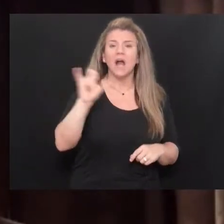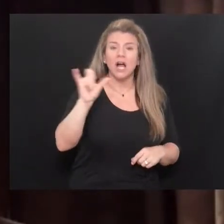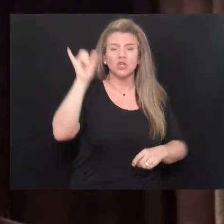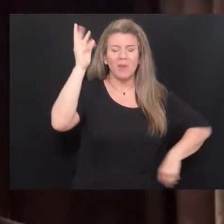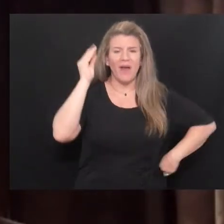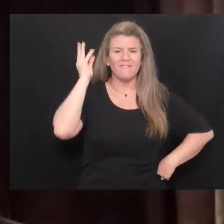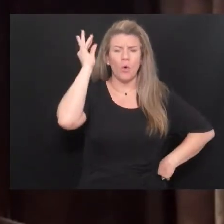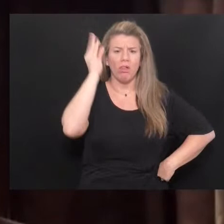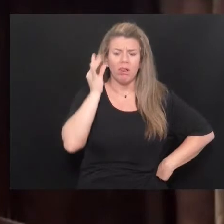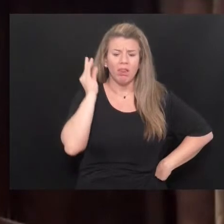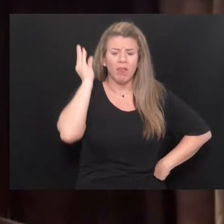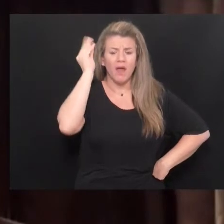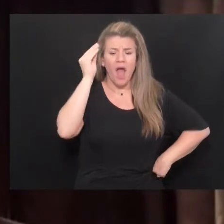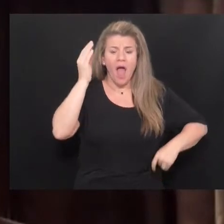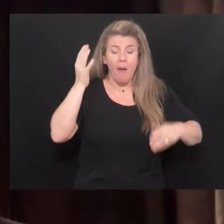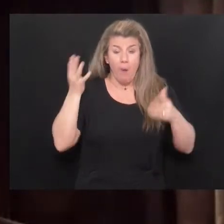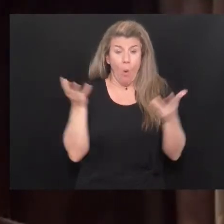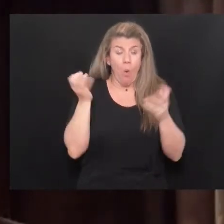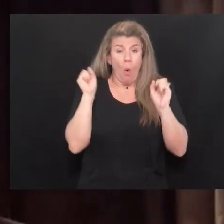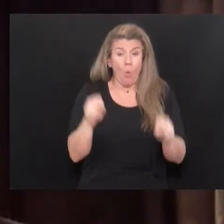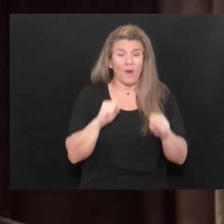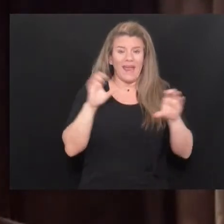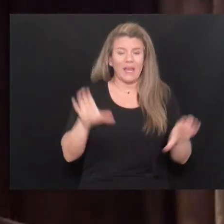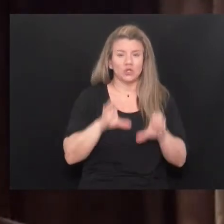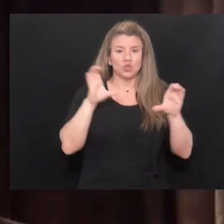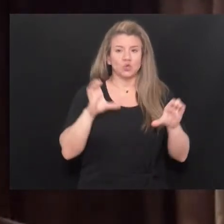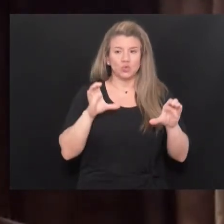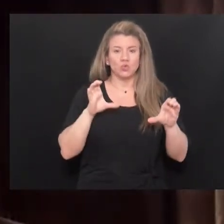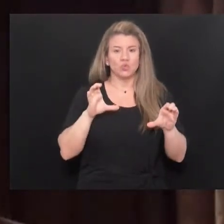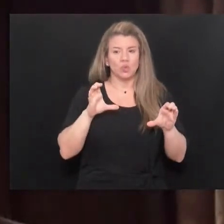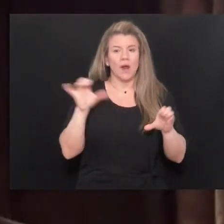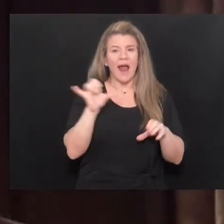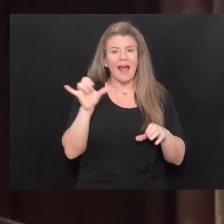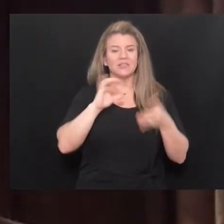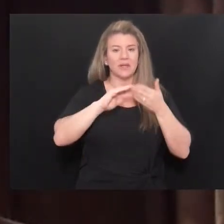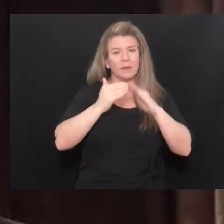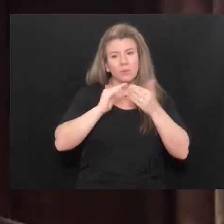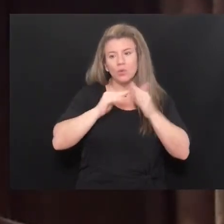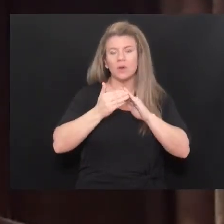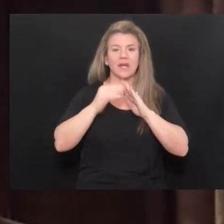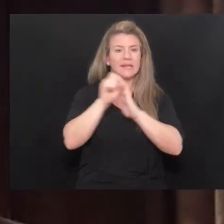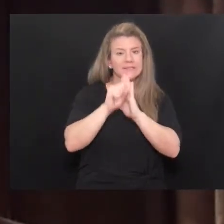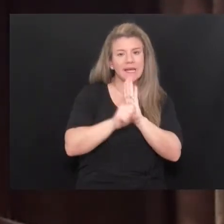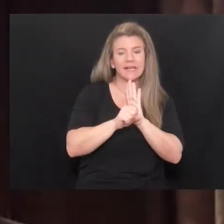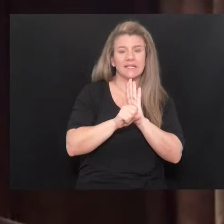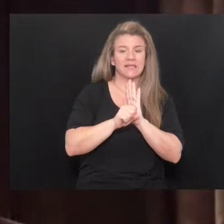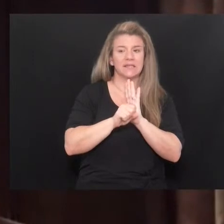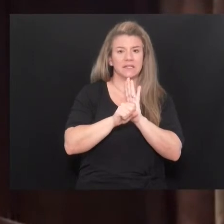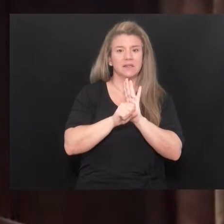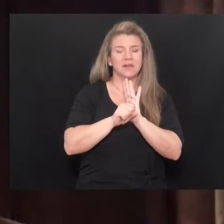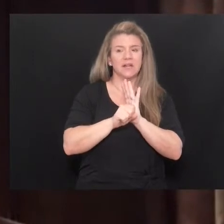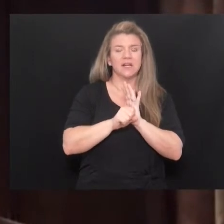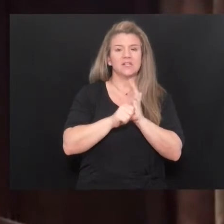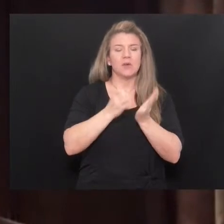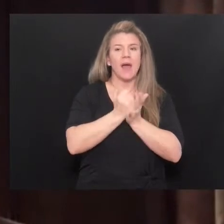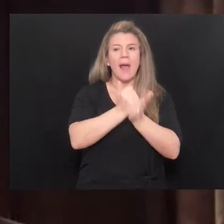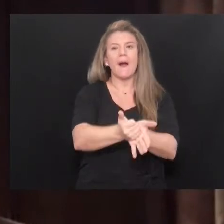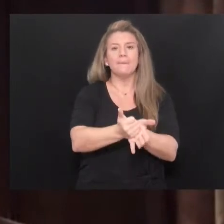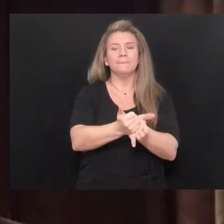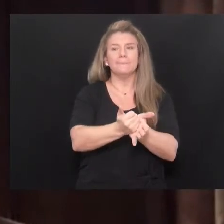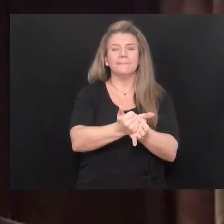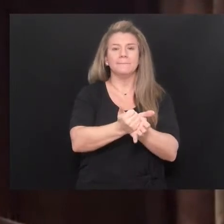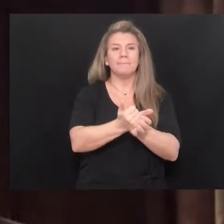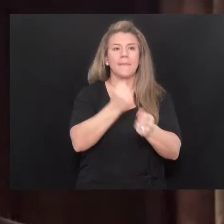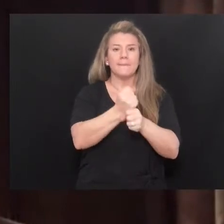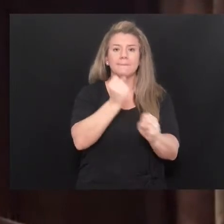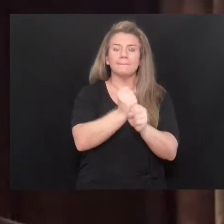thoughtful about what we can do as a community, as a state, to help make sure that we are